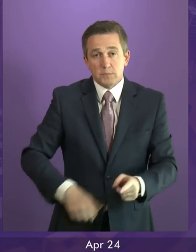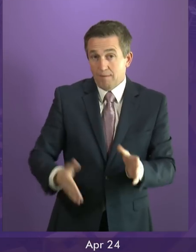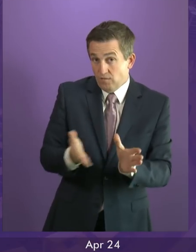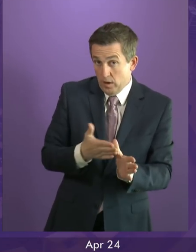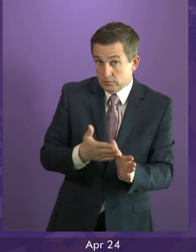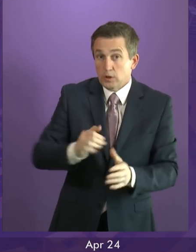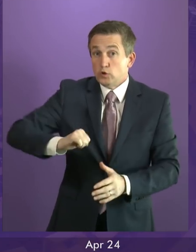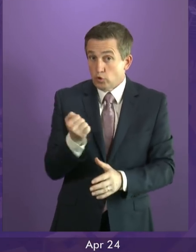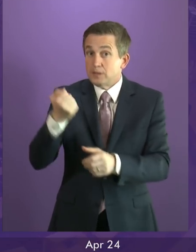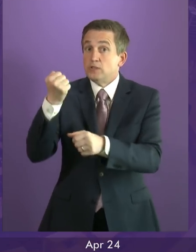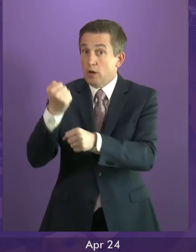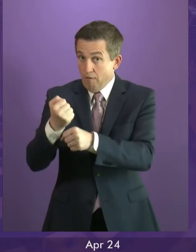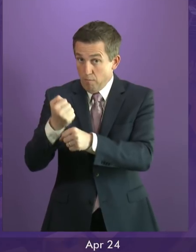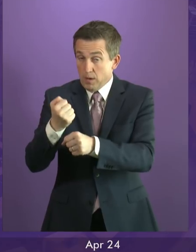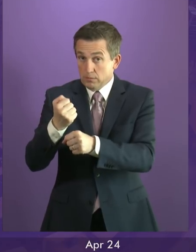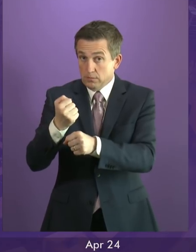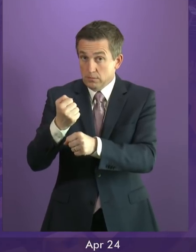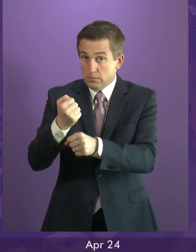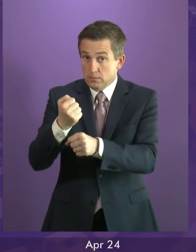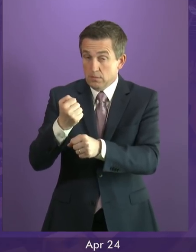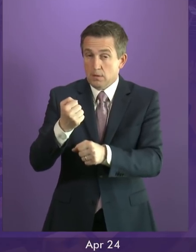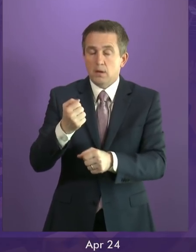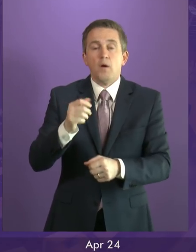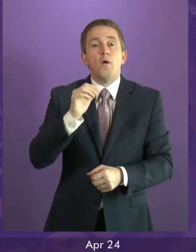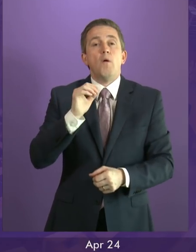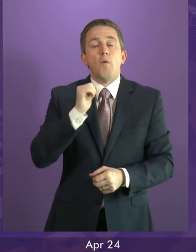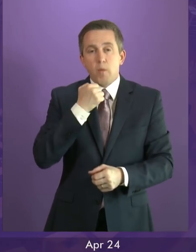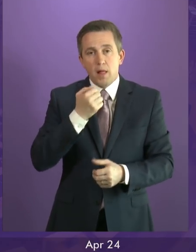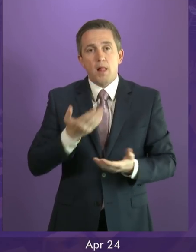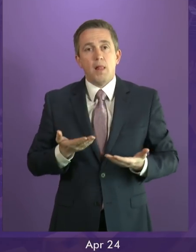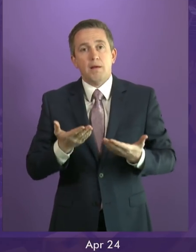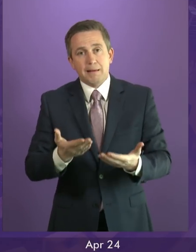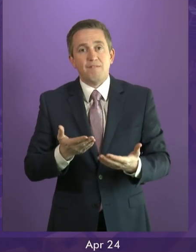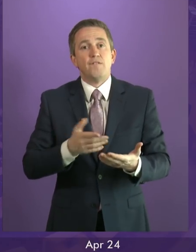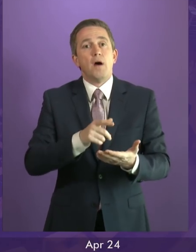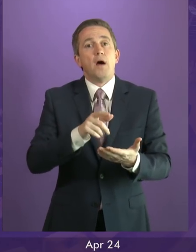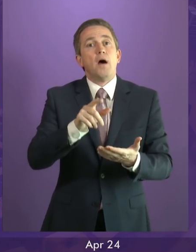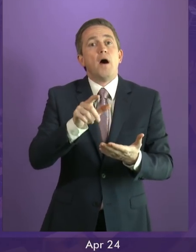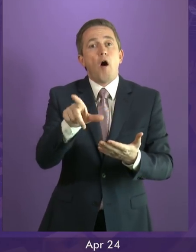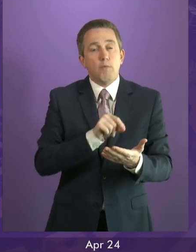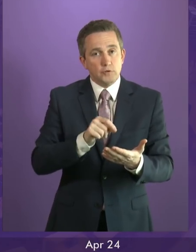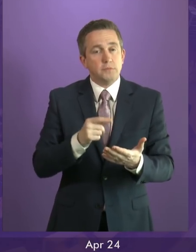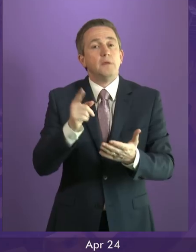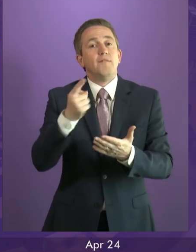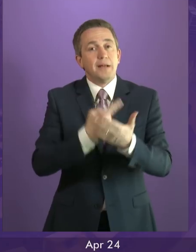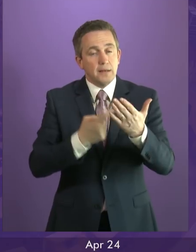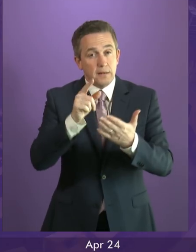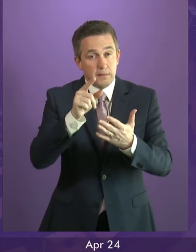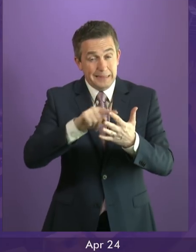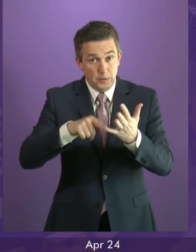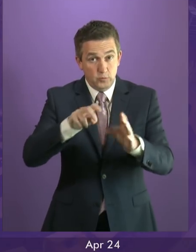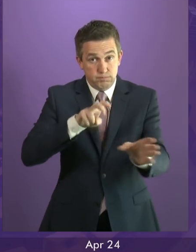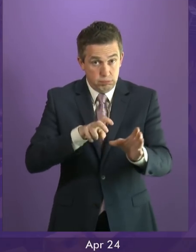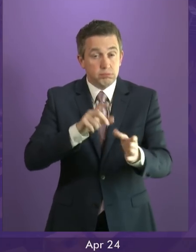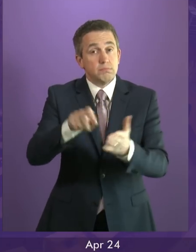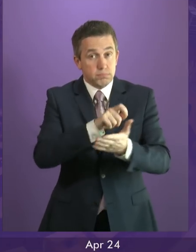confirm that the Scottish Government will act to ensure that the option of giving people a choice and independence later in this term of Parliament is progressed.